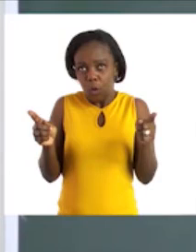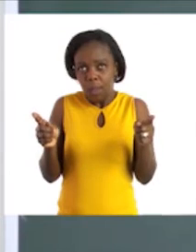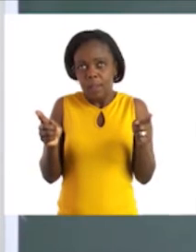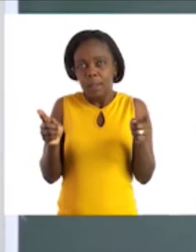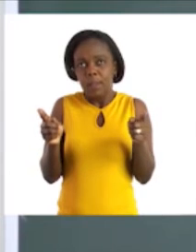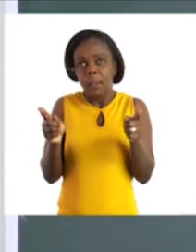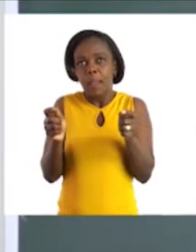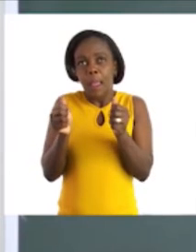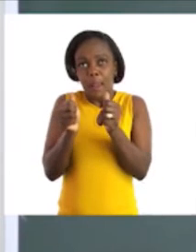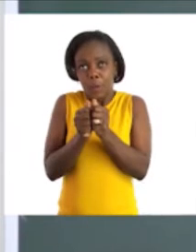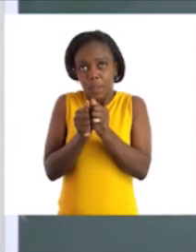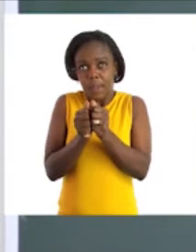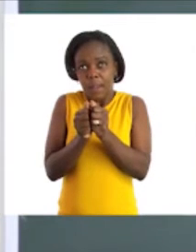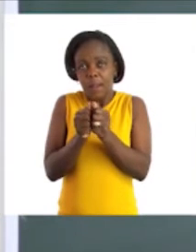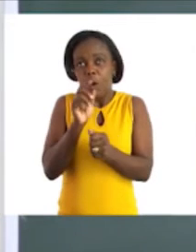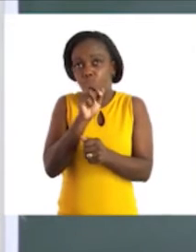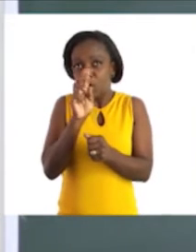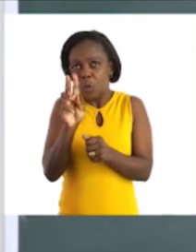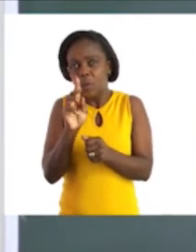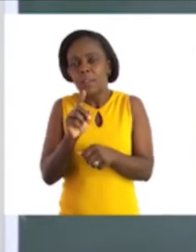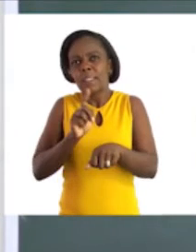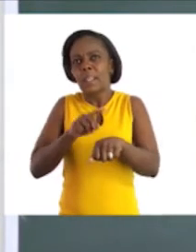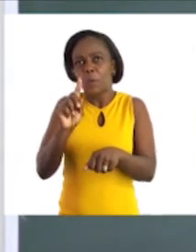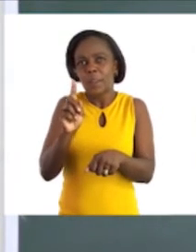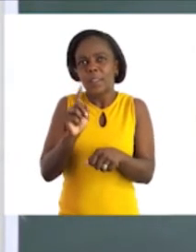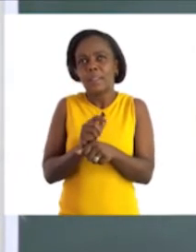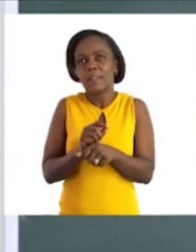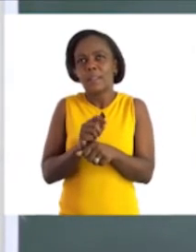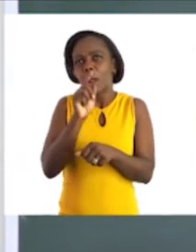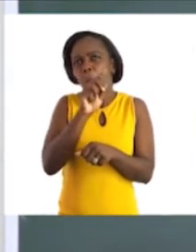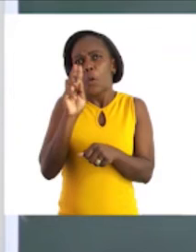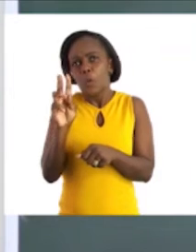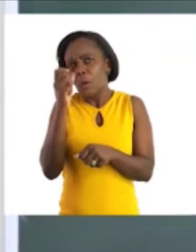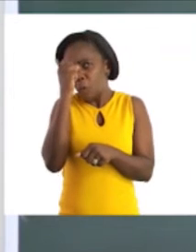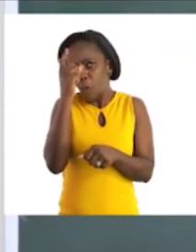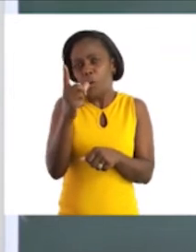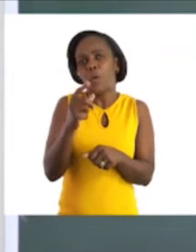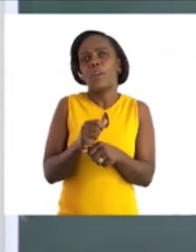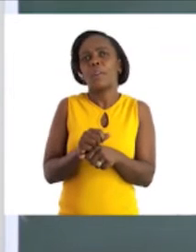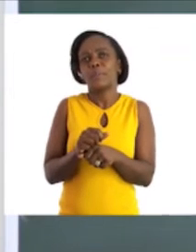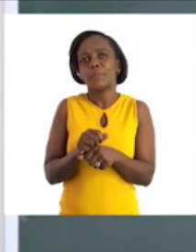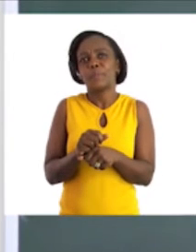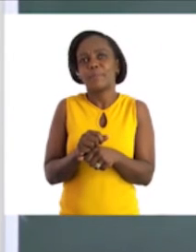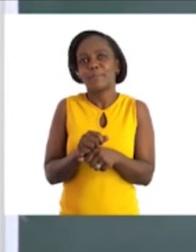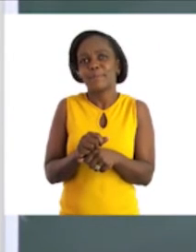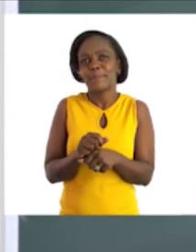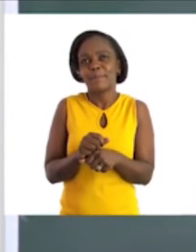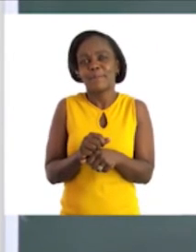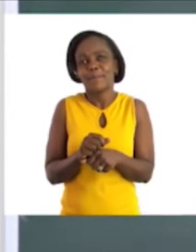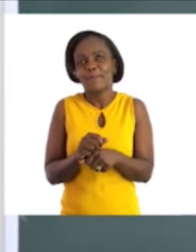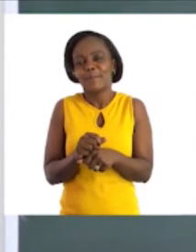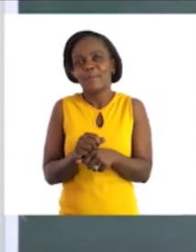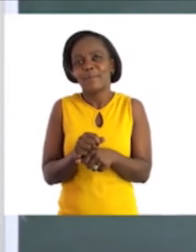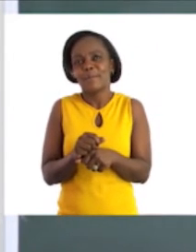you think would that be? What time would that be? 12 o'clock. Yes, my friend is really helping me.